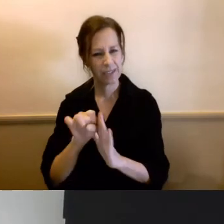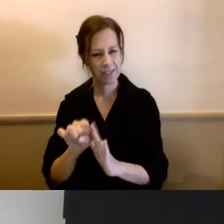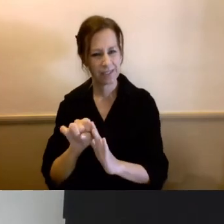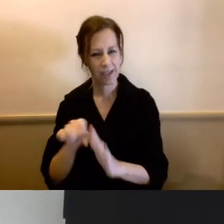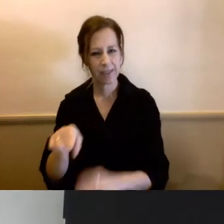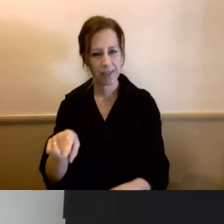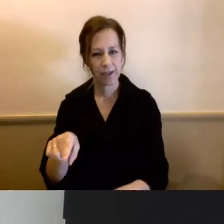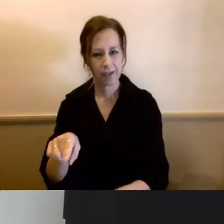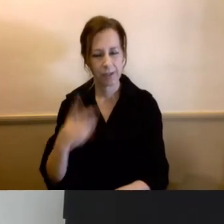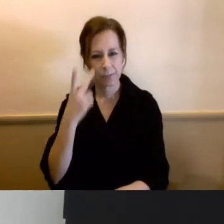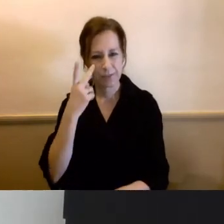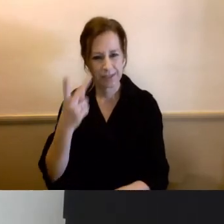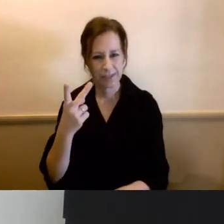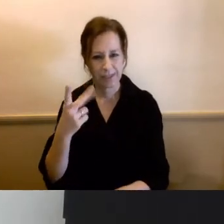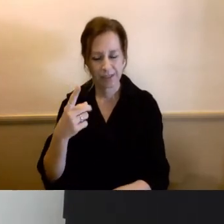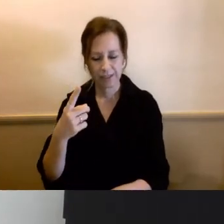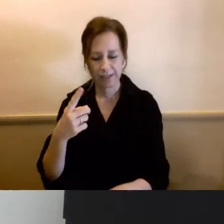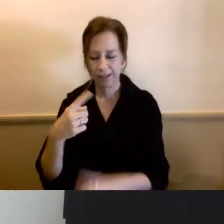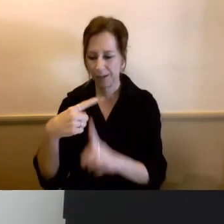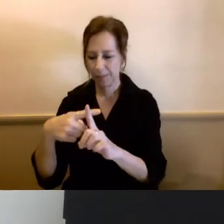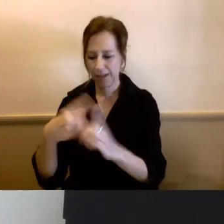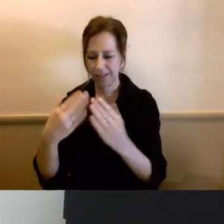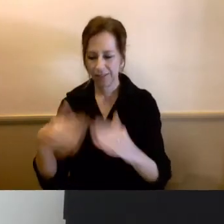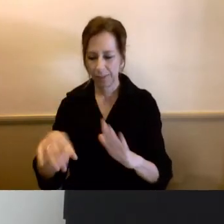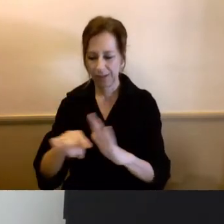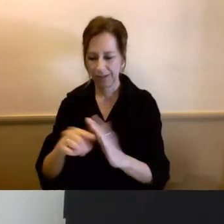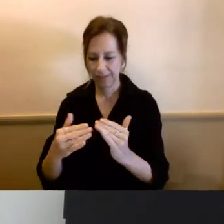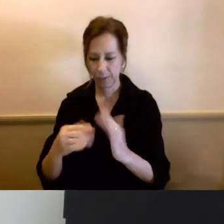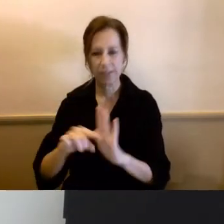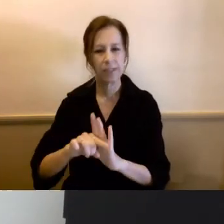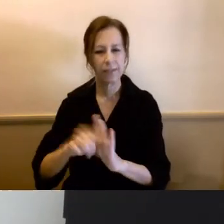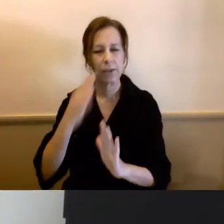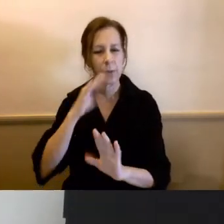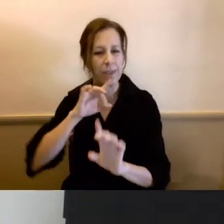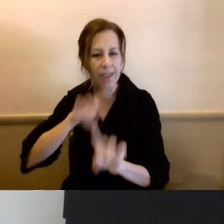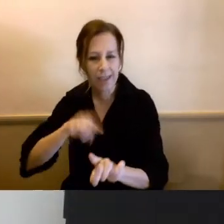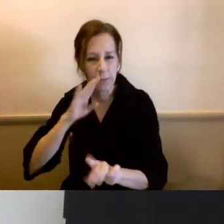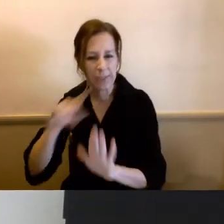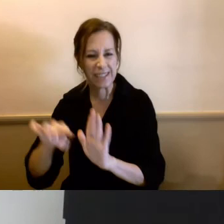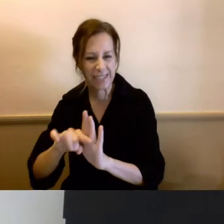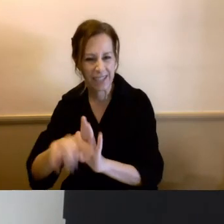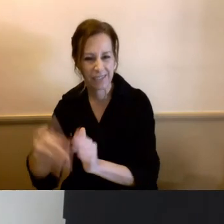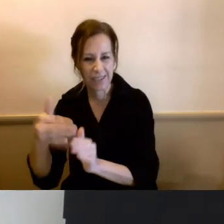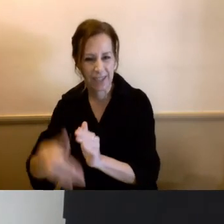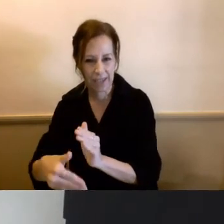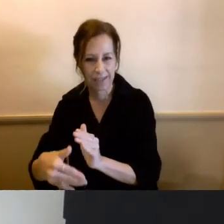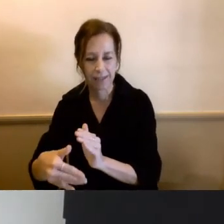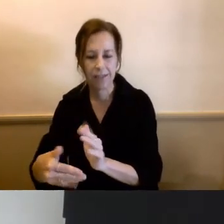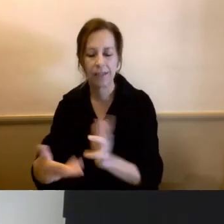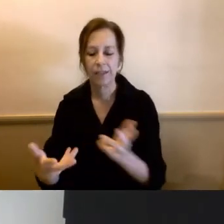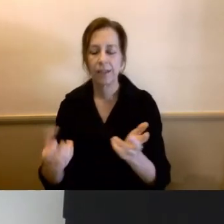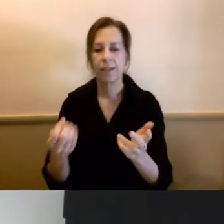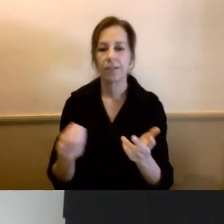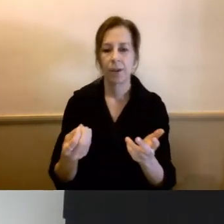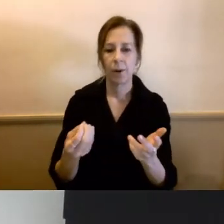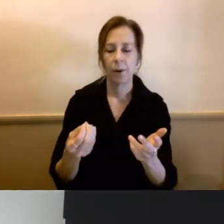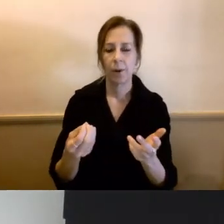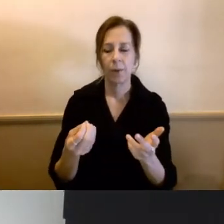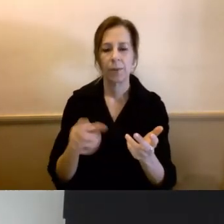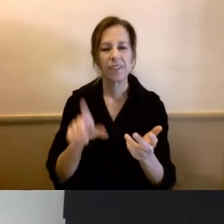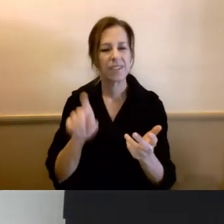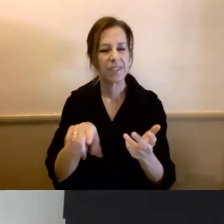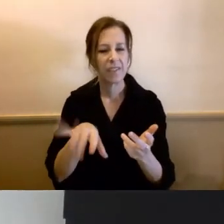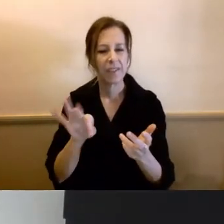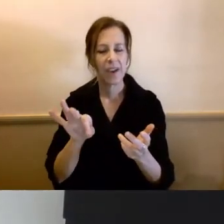a sign right here, so let me look at the sign. A positive divided by negative is a negative, so I know in the end my answer is going to be negative something. So let's find